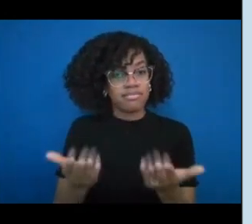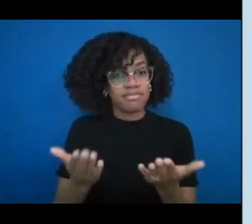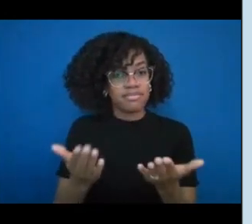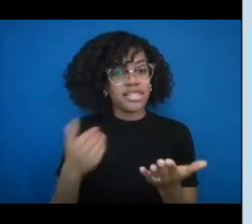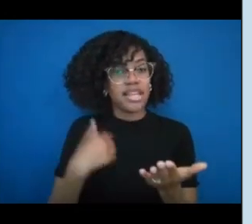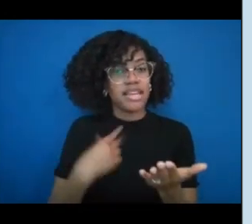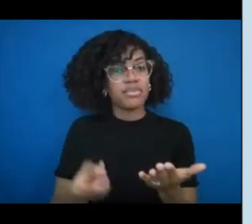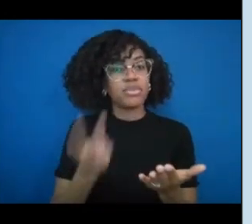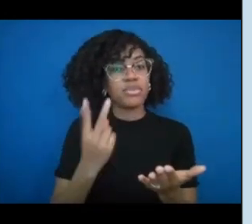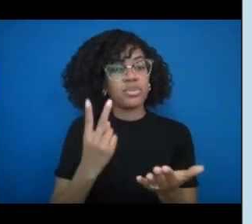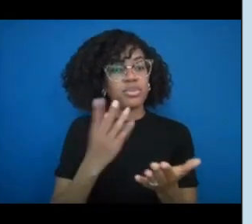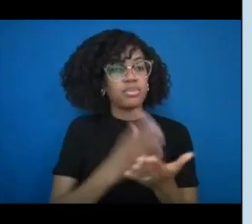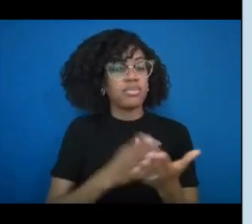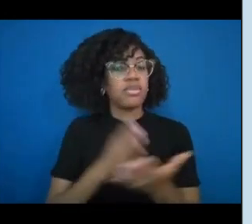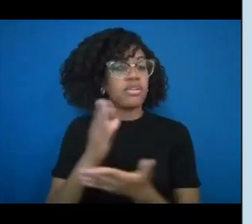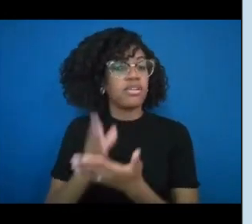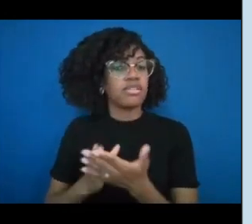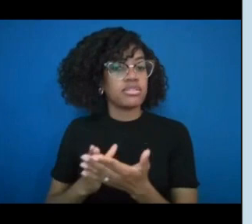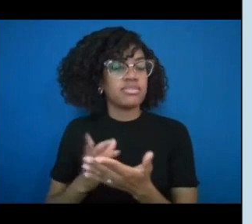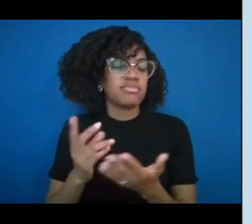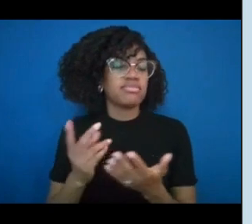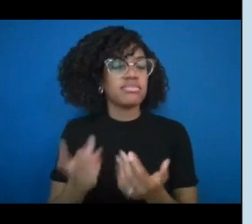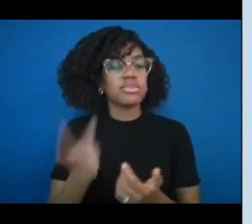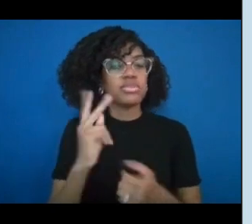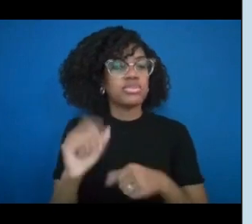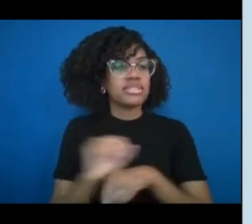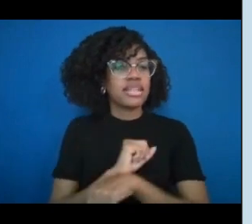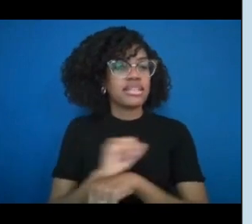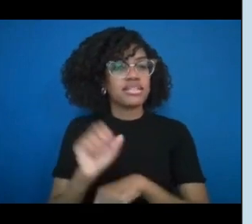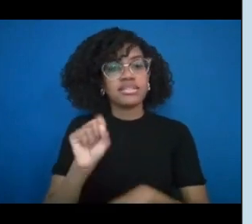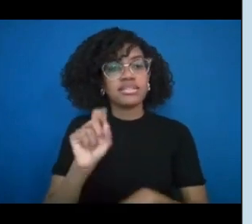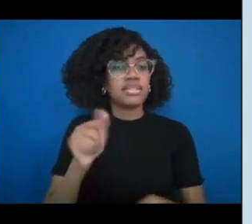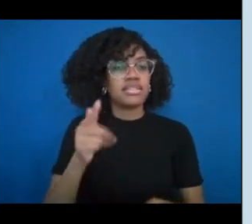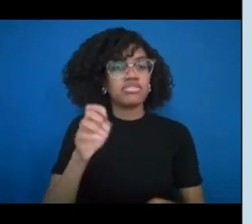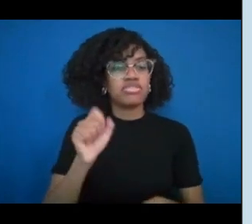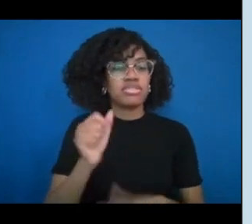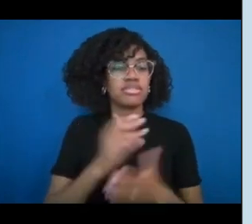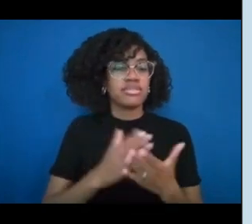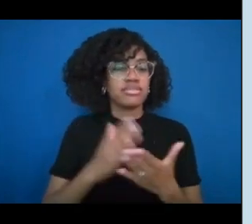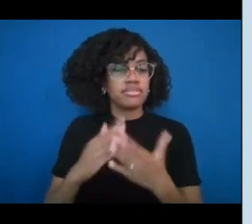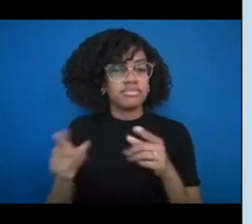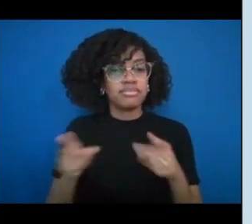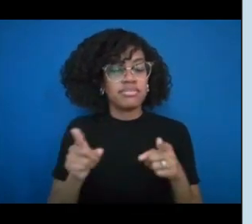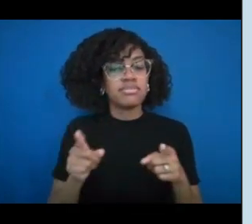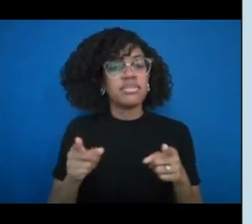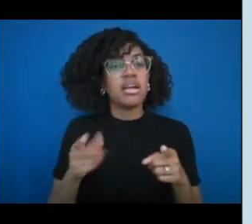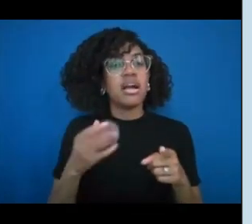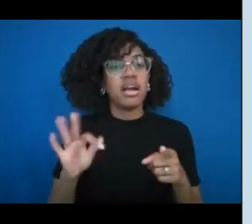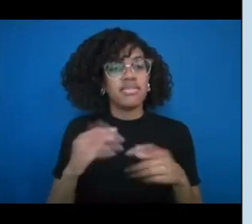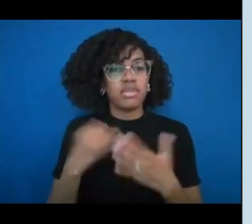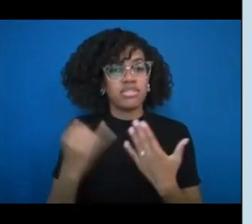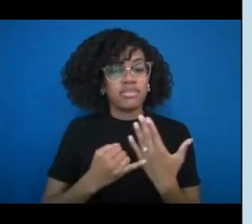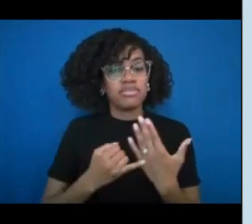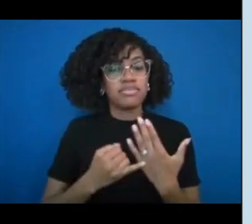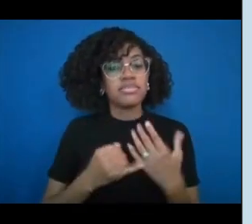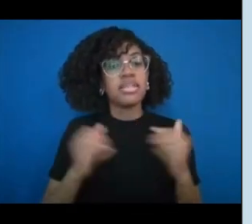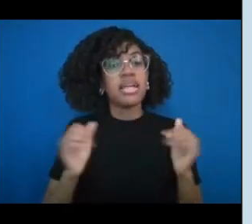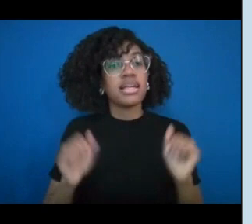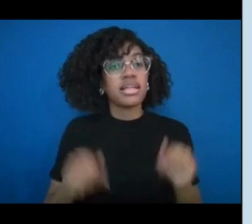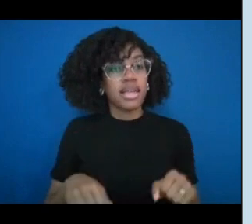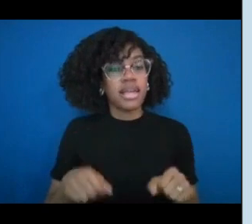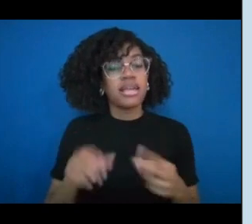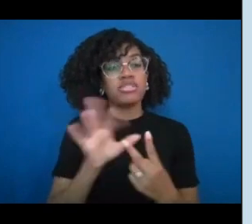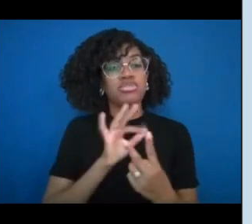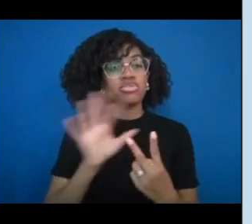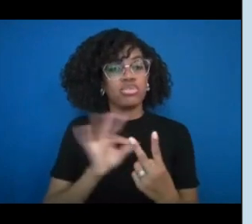two parts, two stages of a project, and you may choose to apply for one